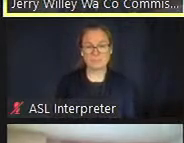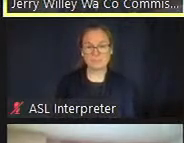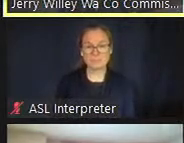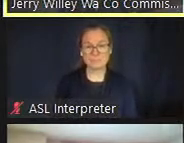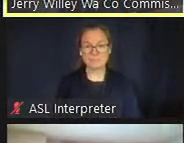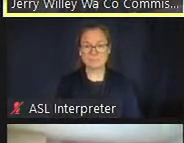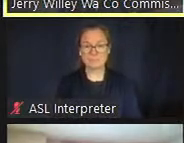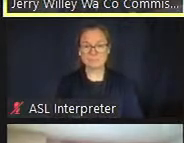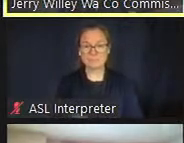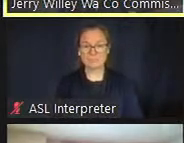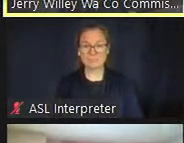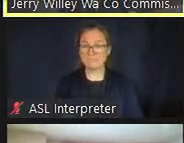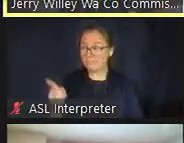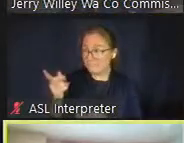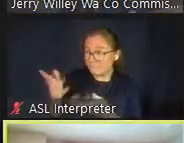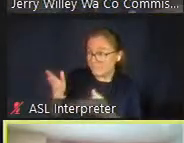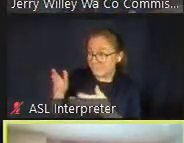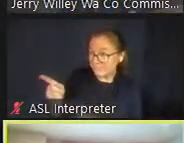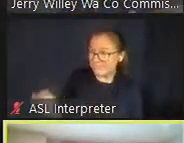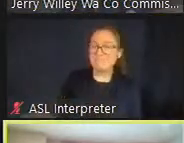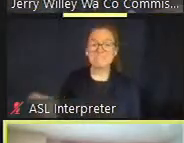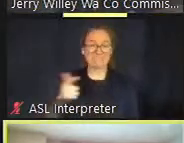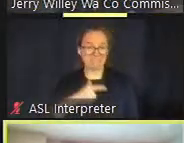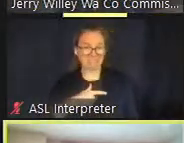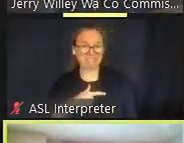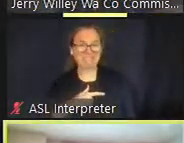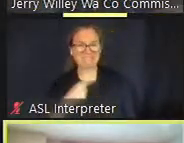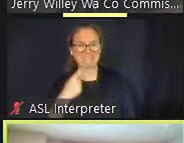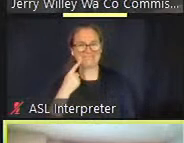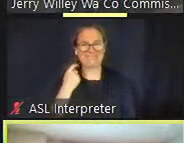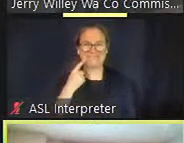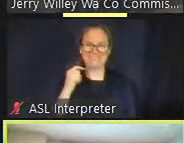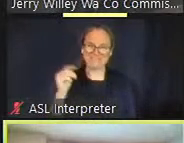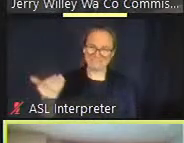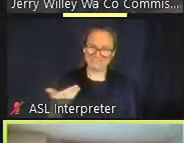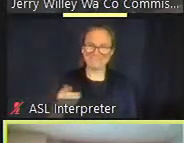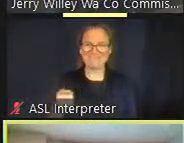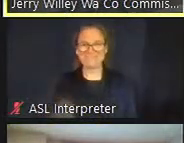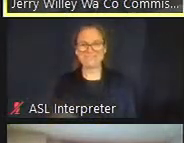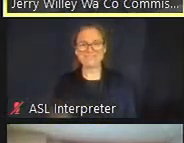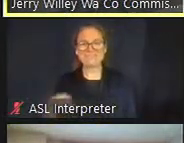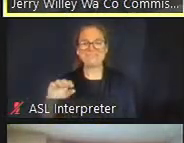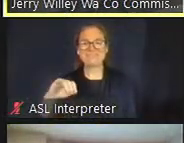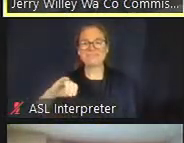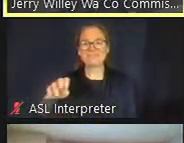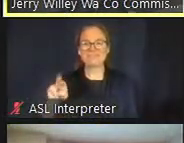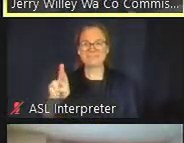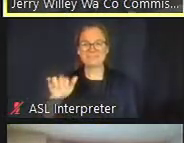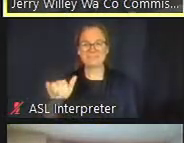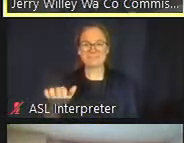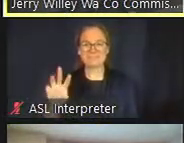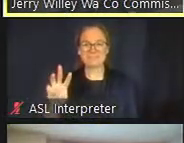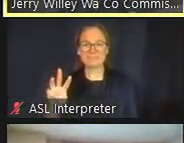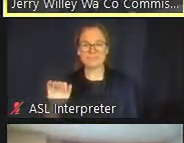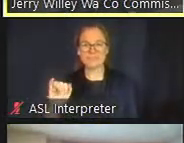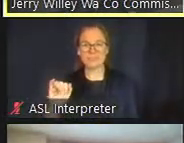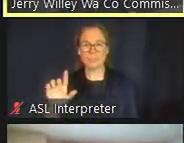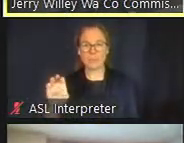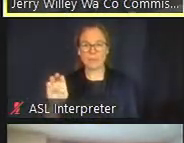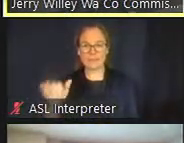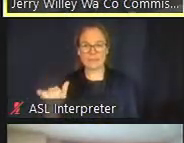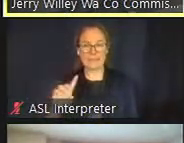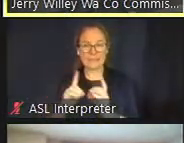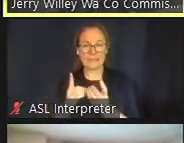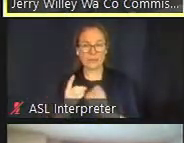Are you through, Roy? I am. Thank you. You're welcome. This is Commissioner Jerry Willie, District 4. I